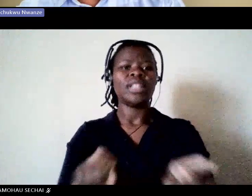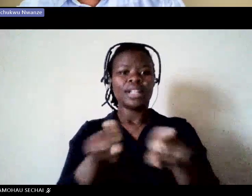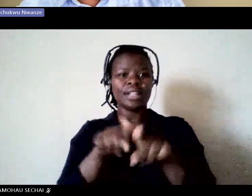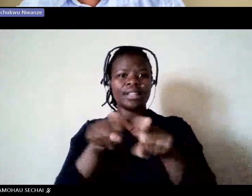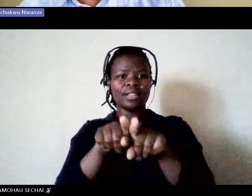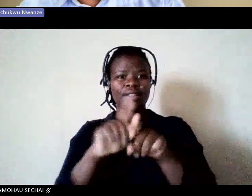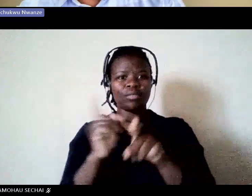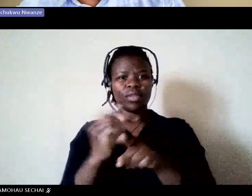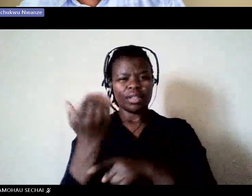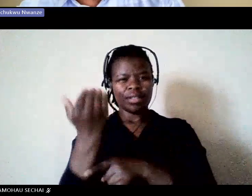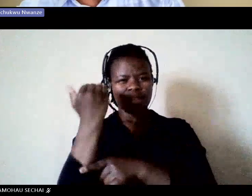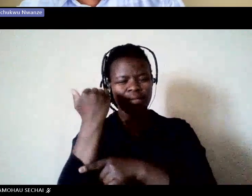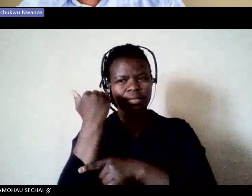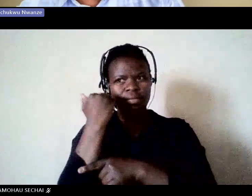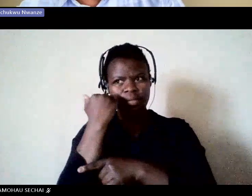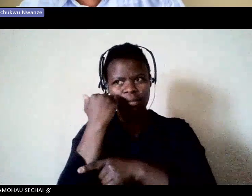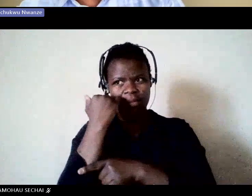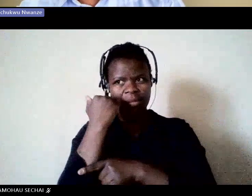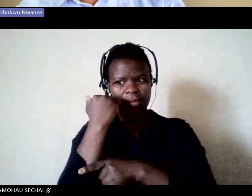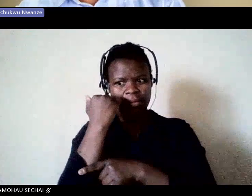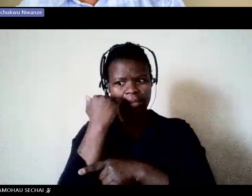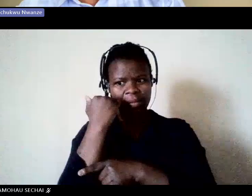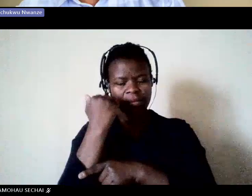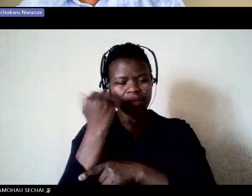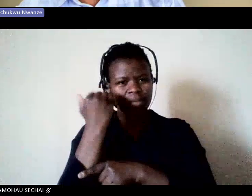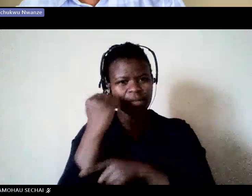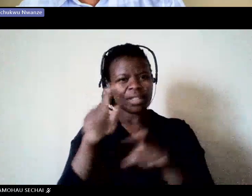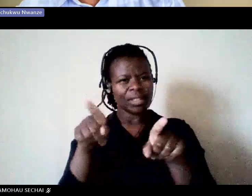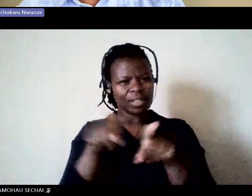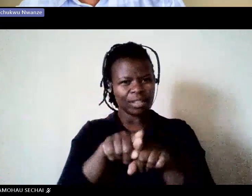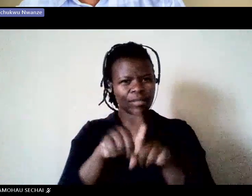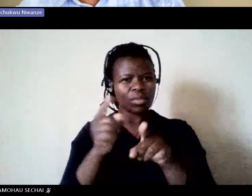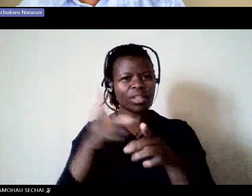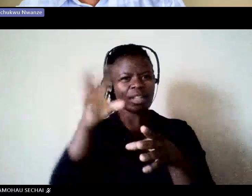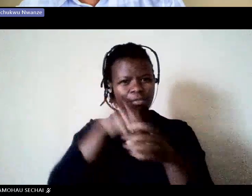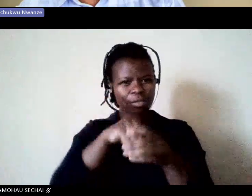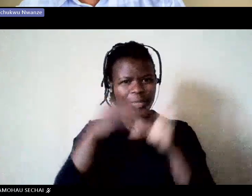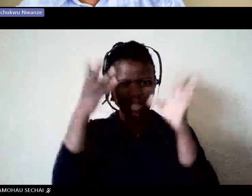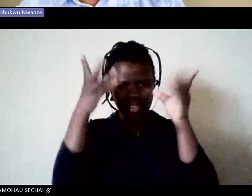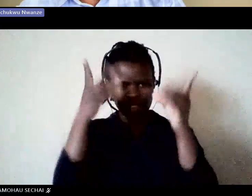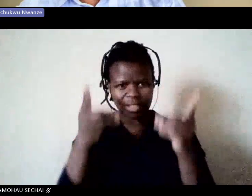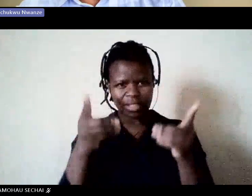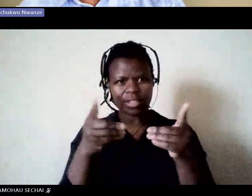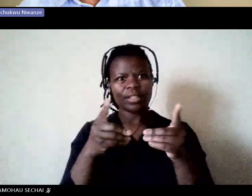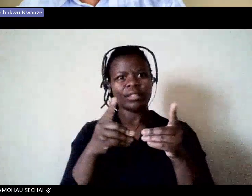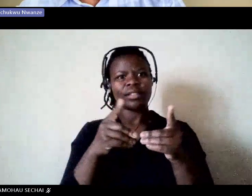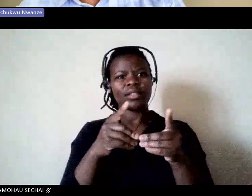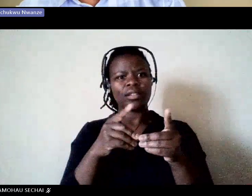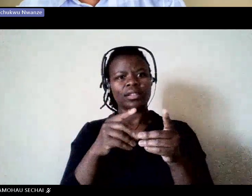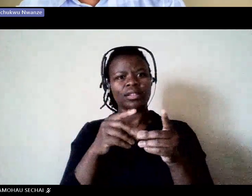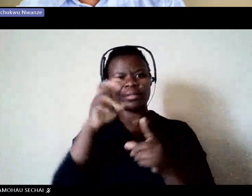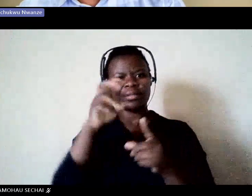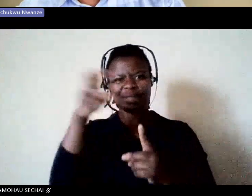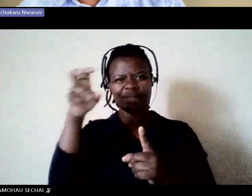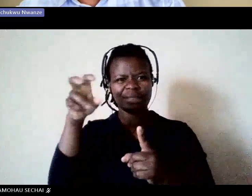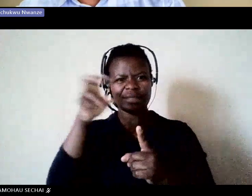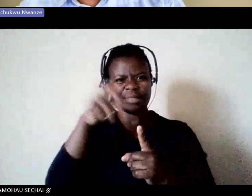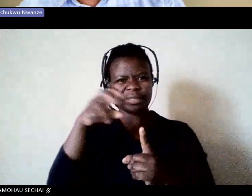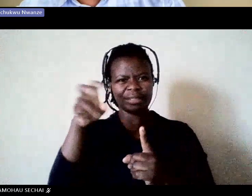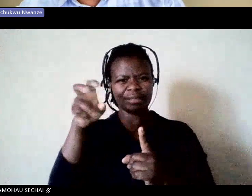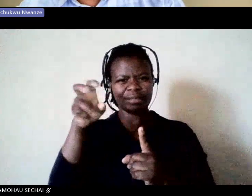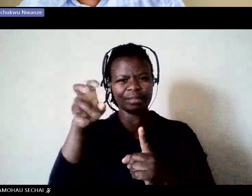can easily end up with systems that claim to be inclusive while still excluding people in practice. For me, meaningful